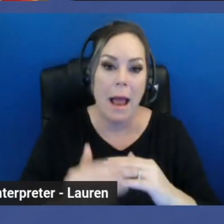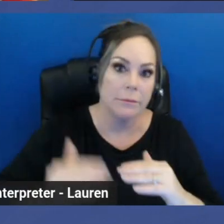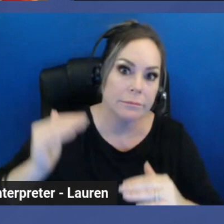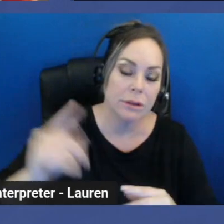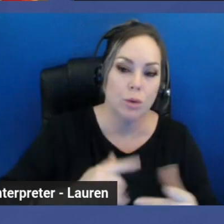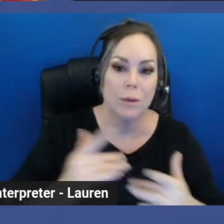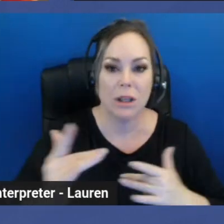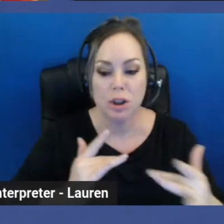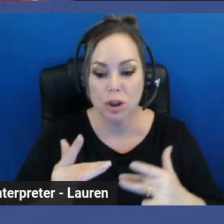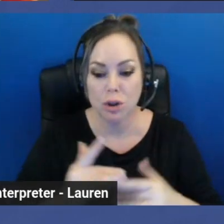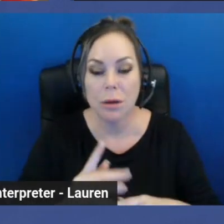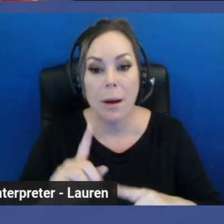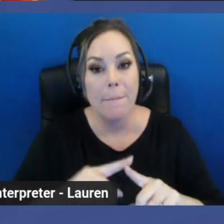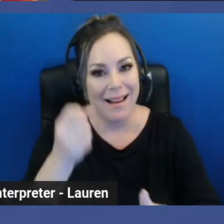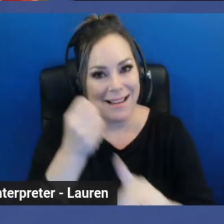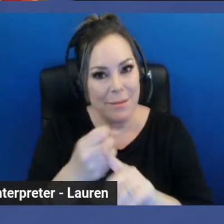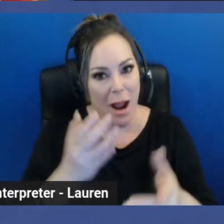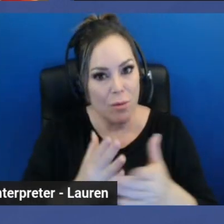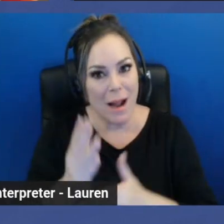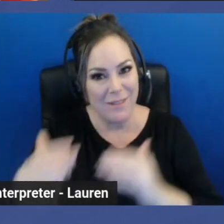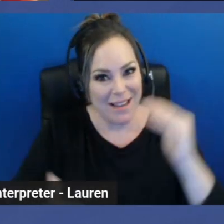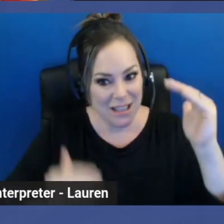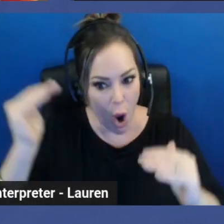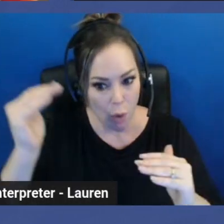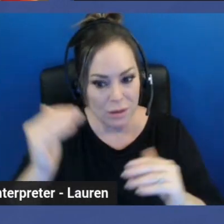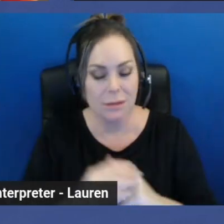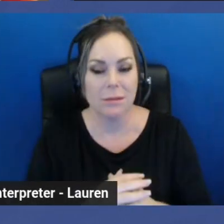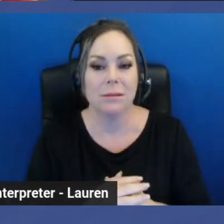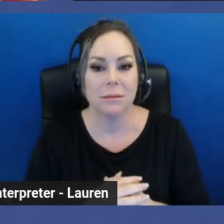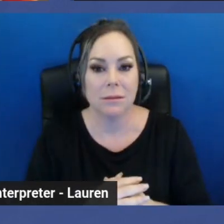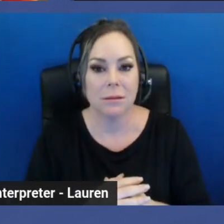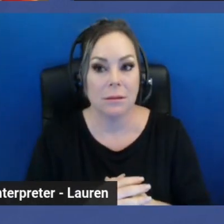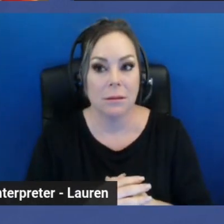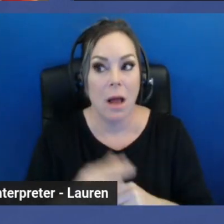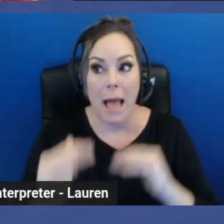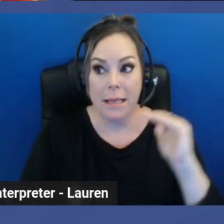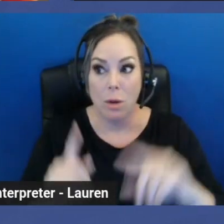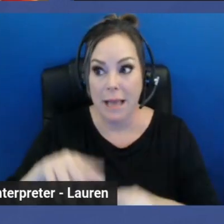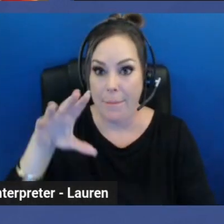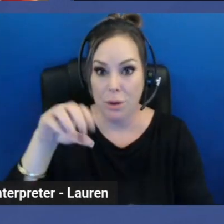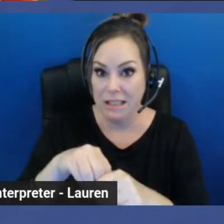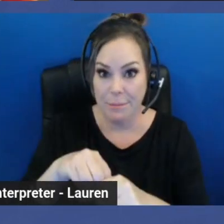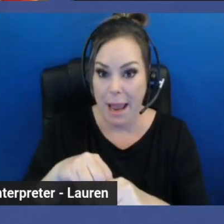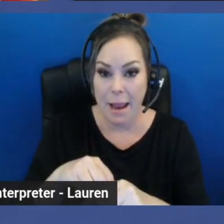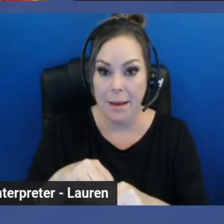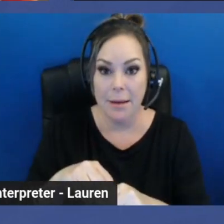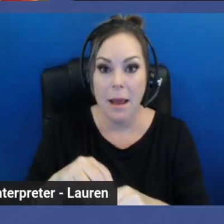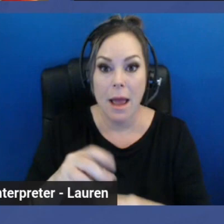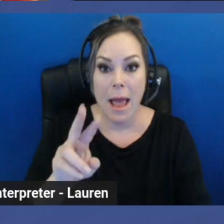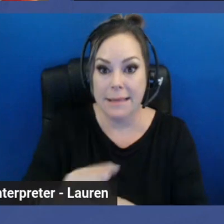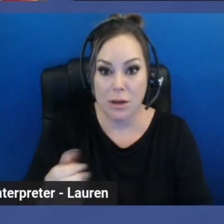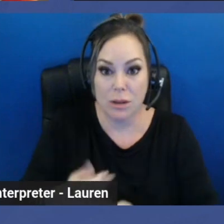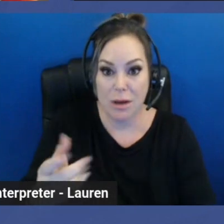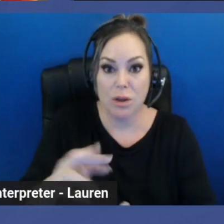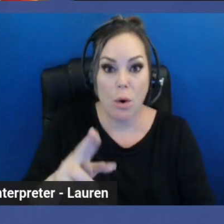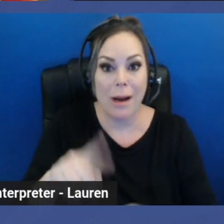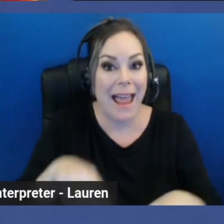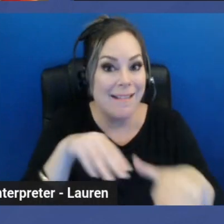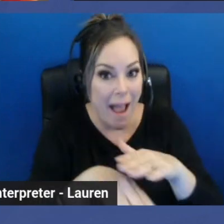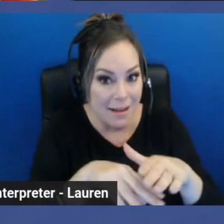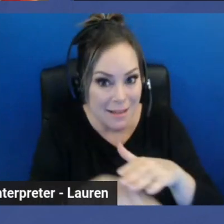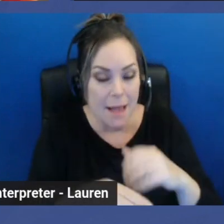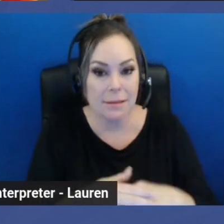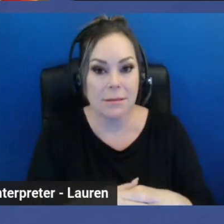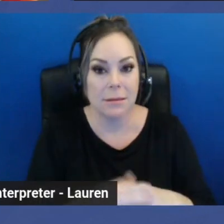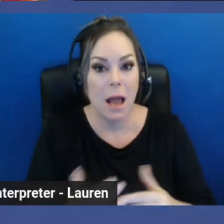and impact the rights of adults to either participate in sexual expression or get access to